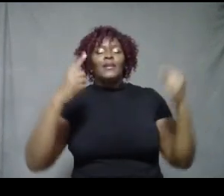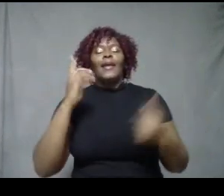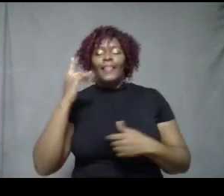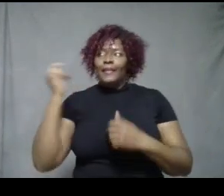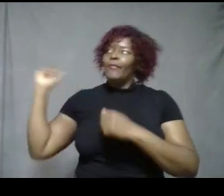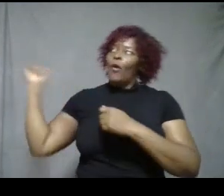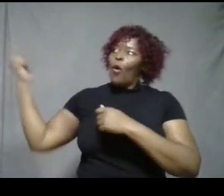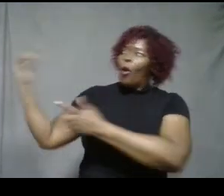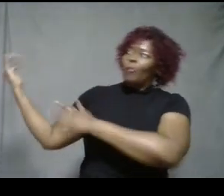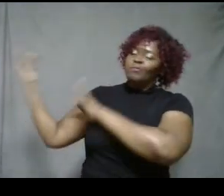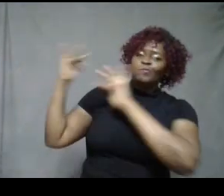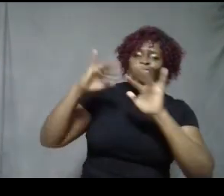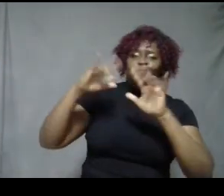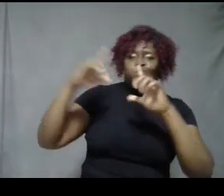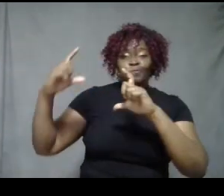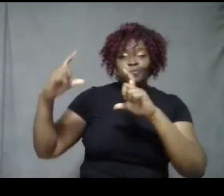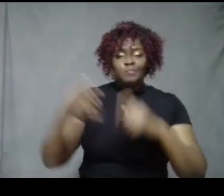lot to announce.